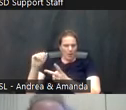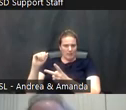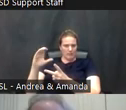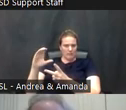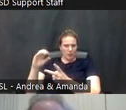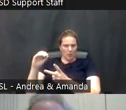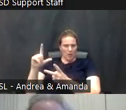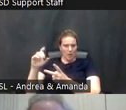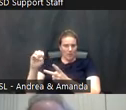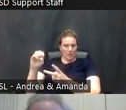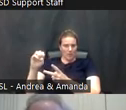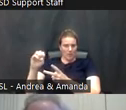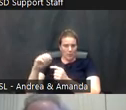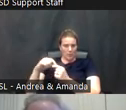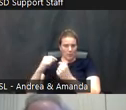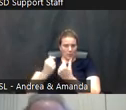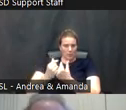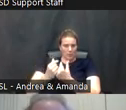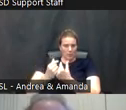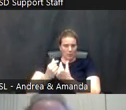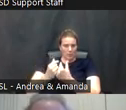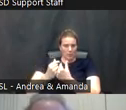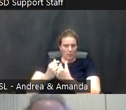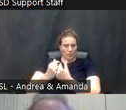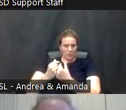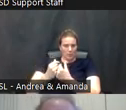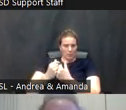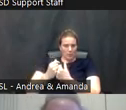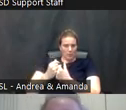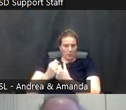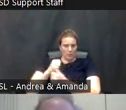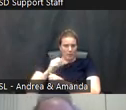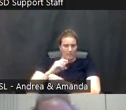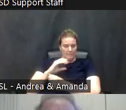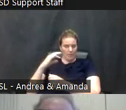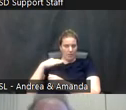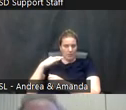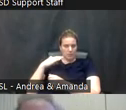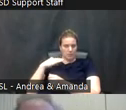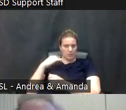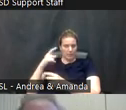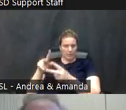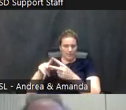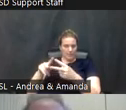NACOLE group were not volunteered for.